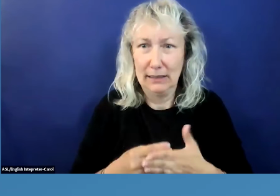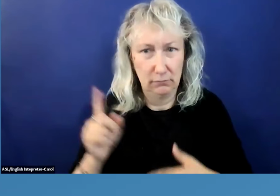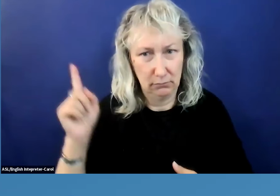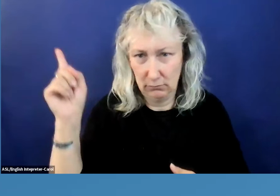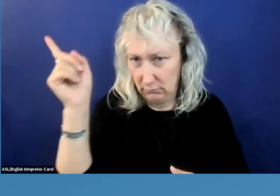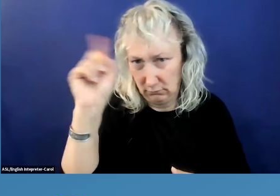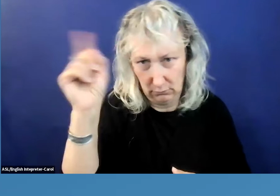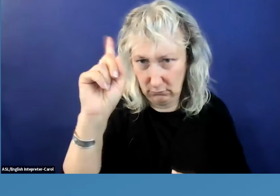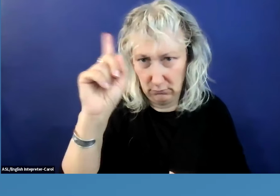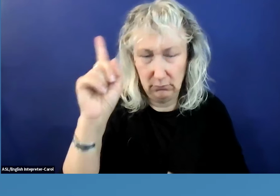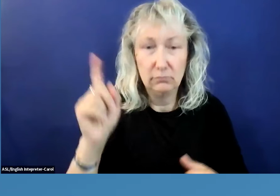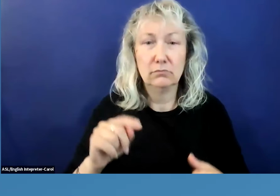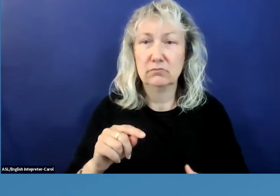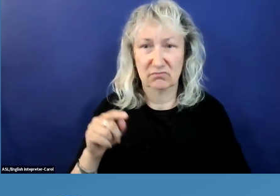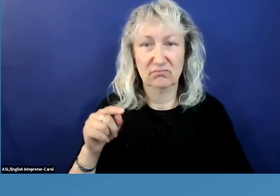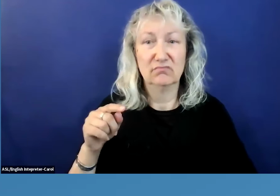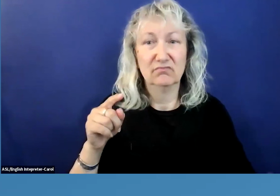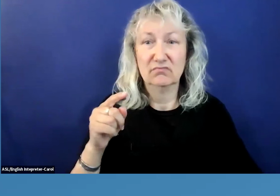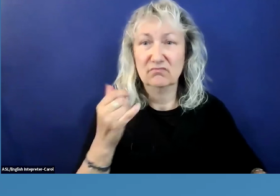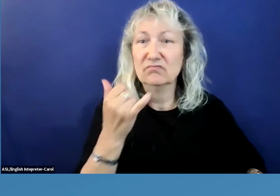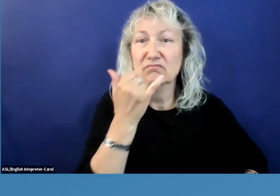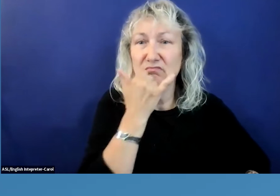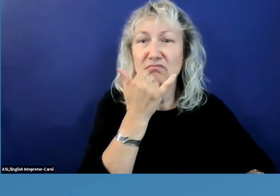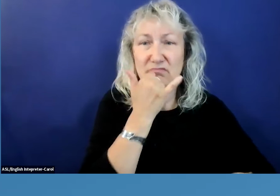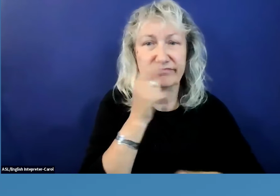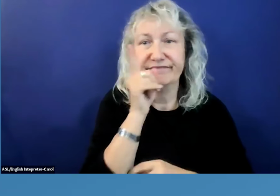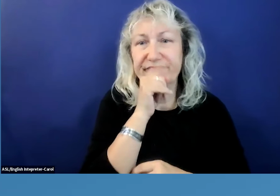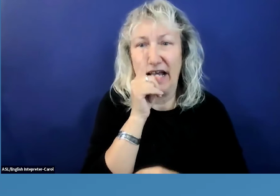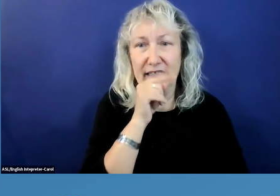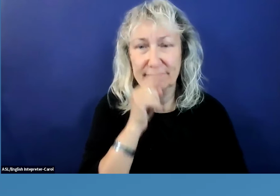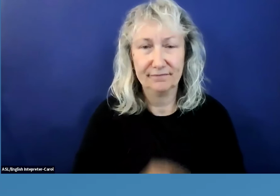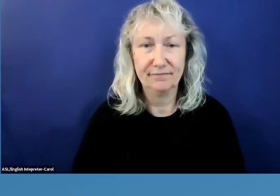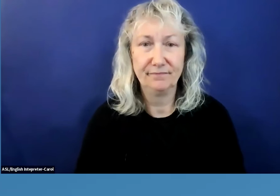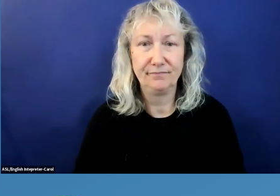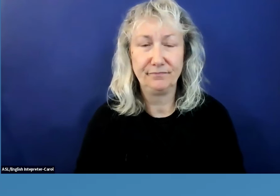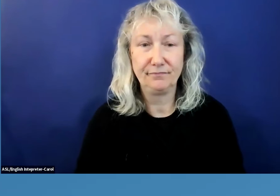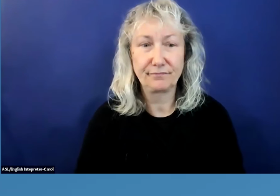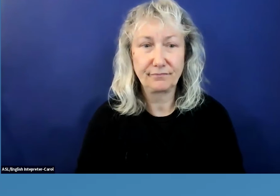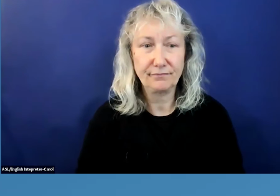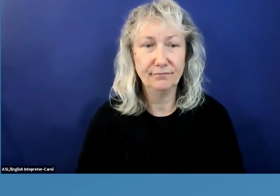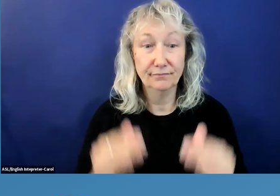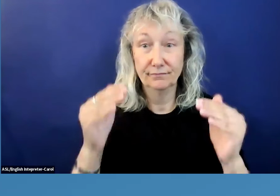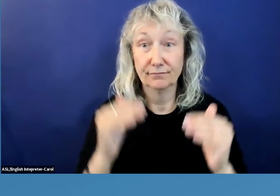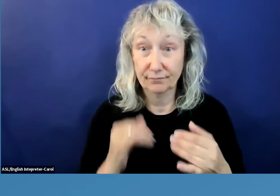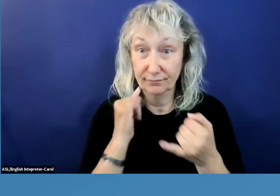It's a clear indication that you're dealing with a scammer. And finally,